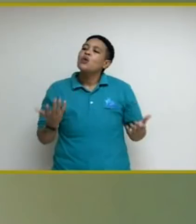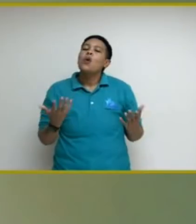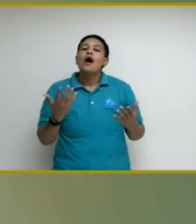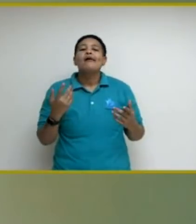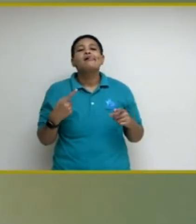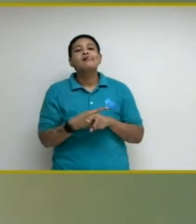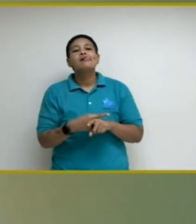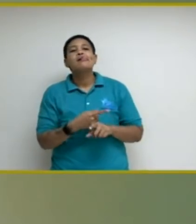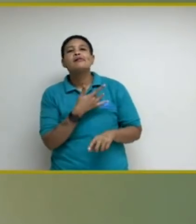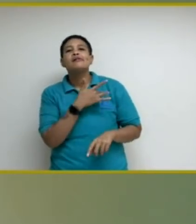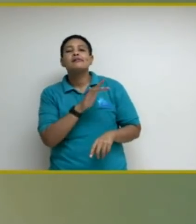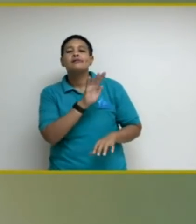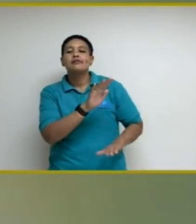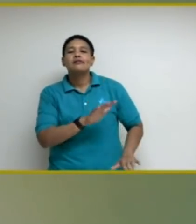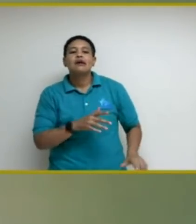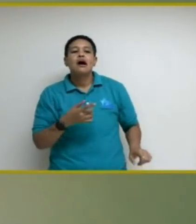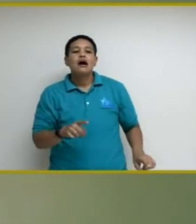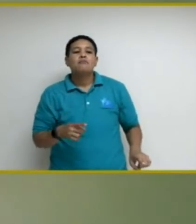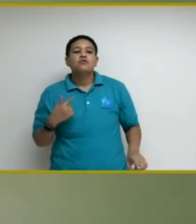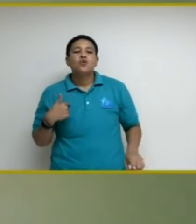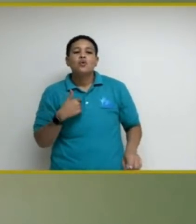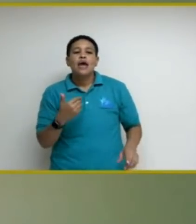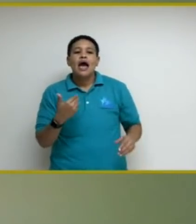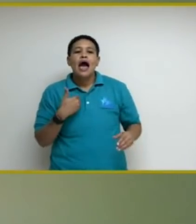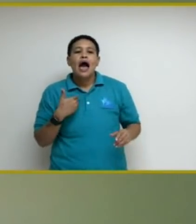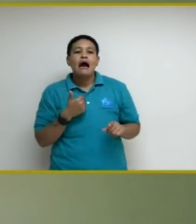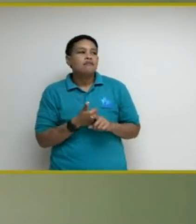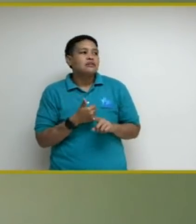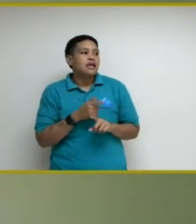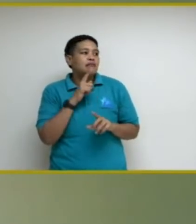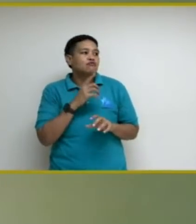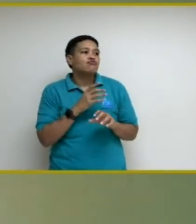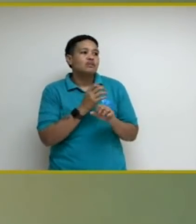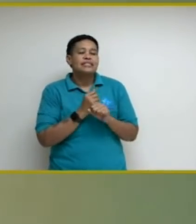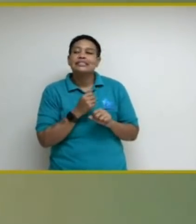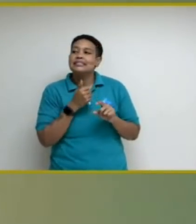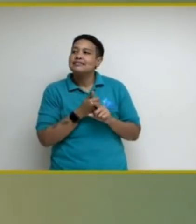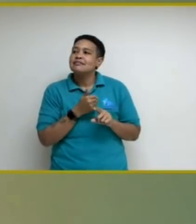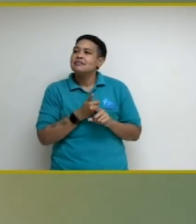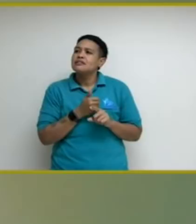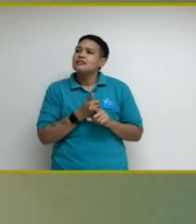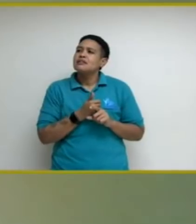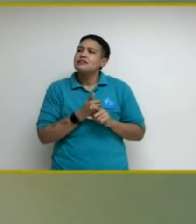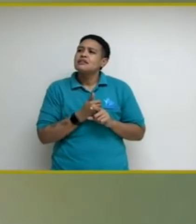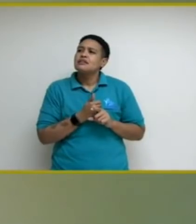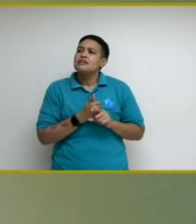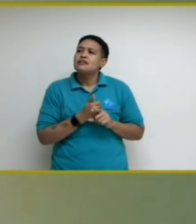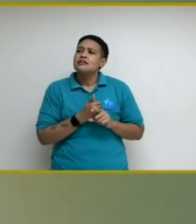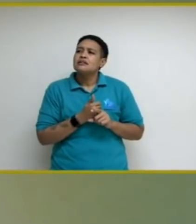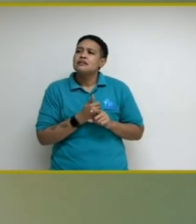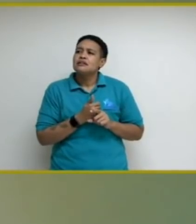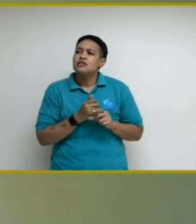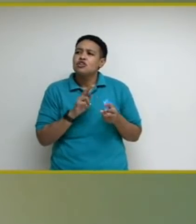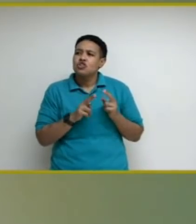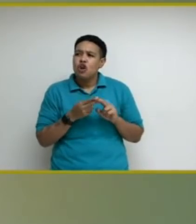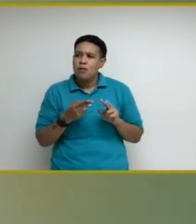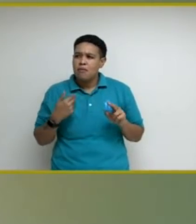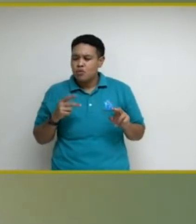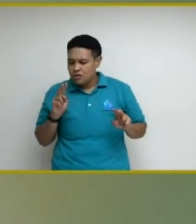adverse events. So we have received a number, and we are doing the